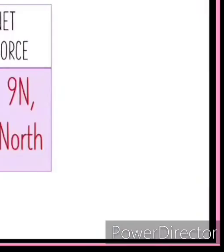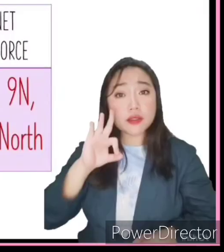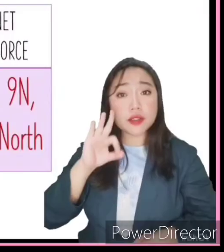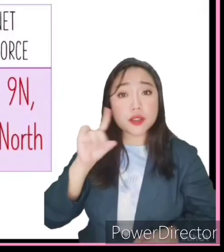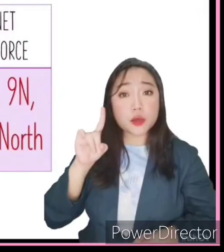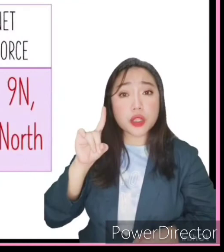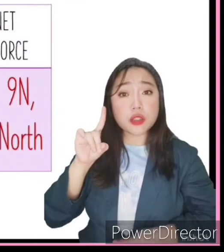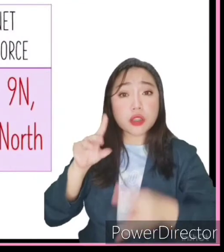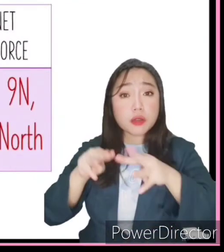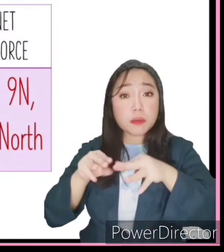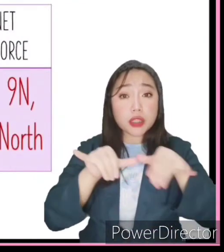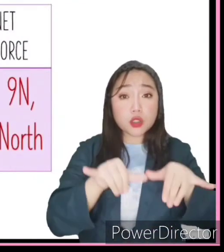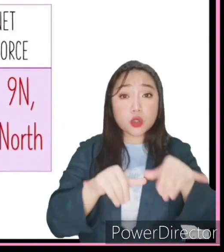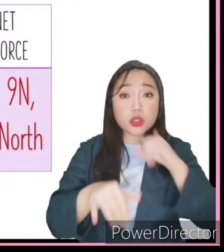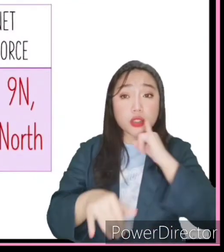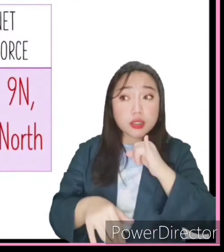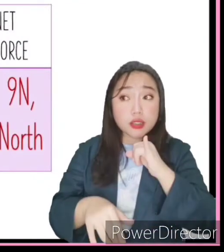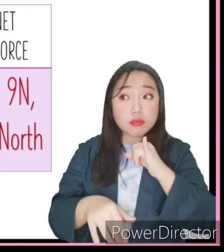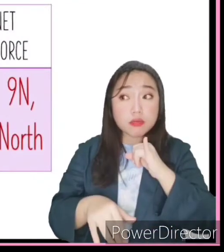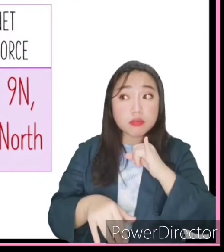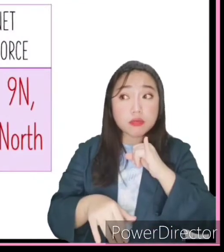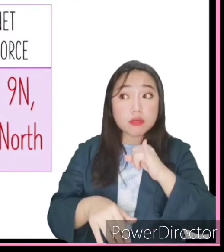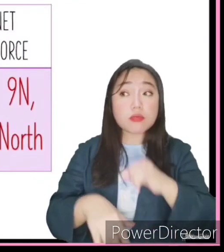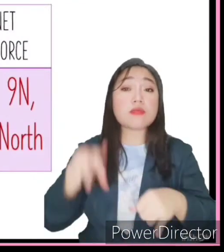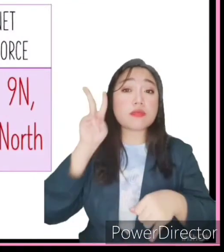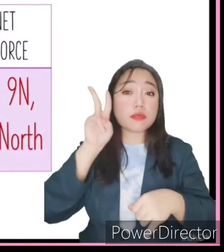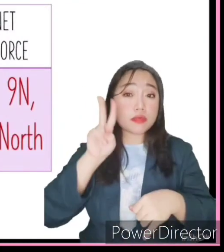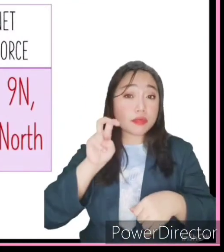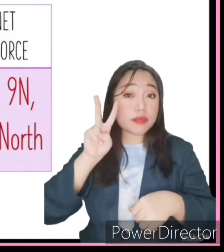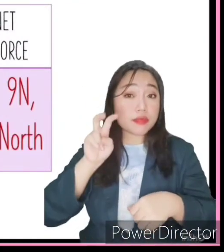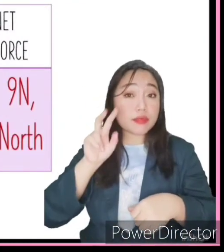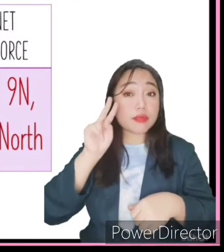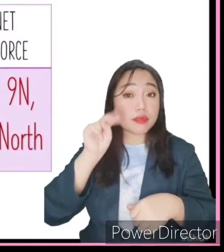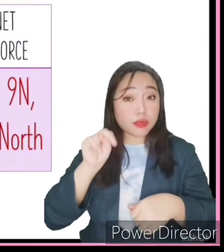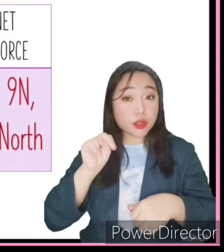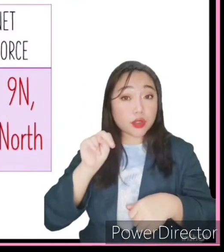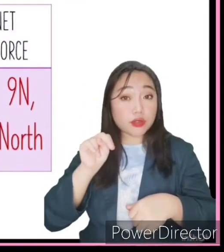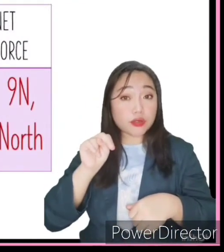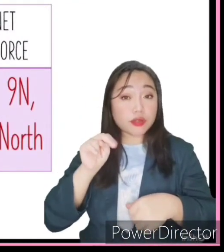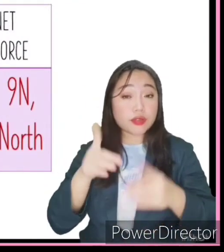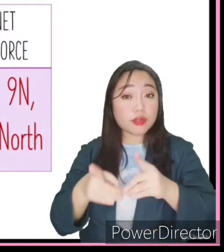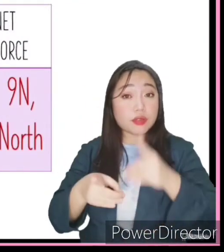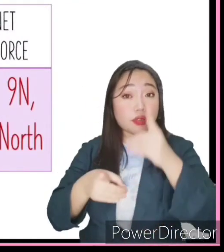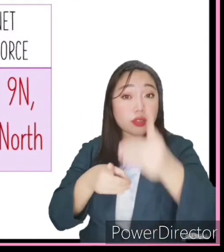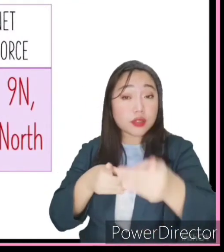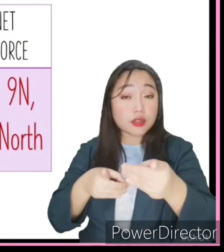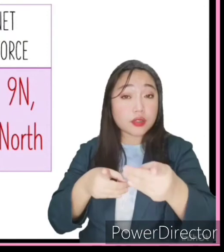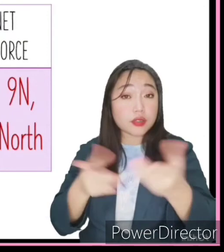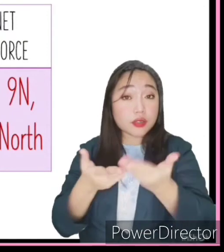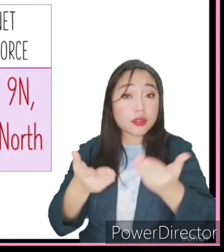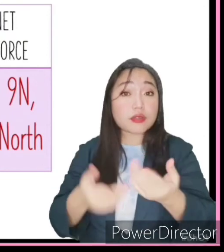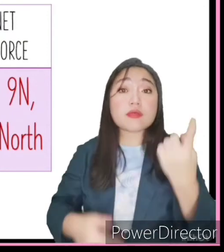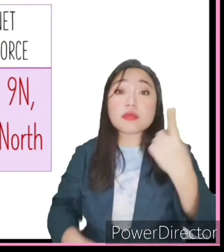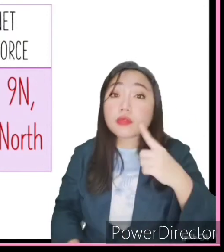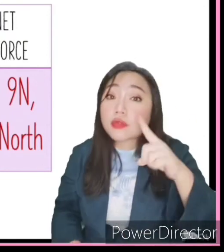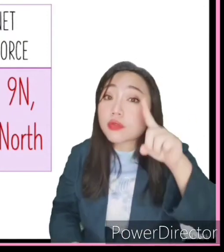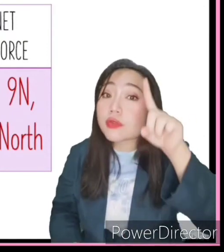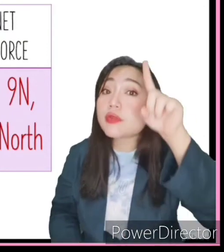And for number 3, what is the magnitude of force 1? Yes, that's 12 Newton. The direction is